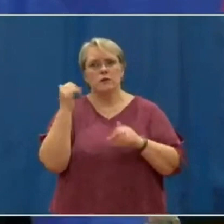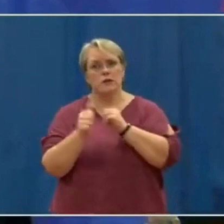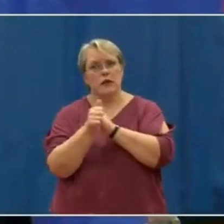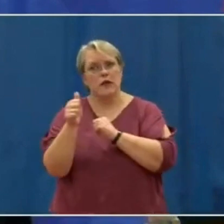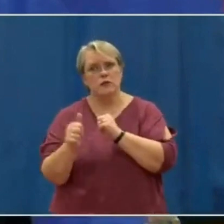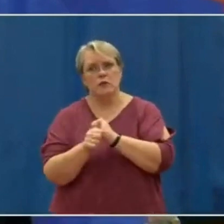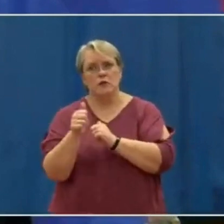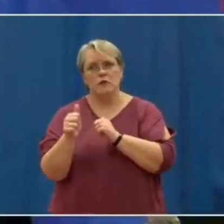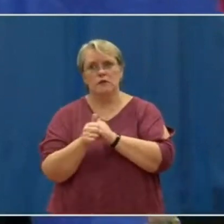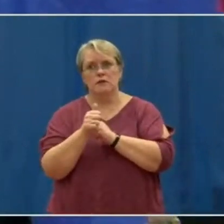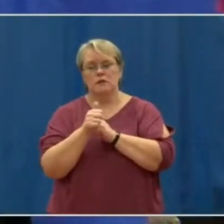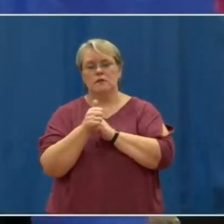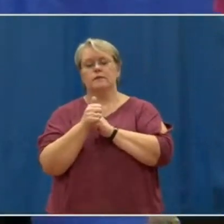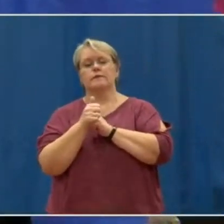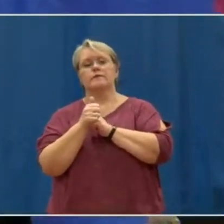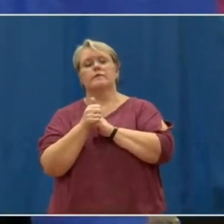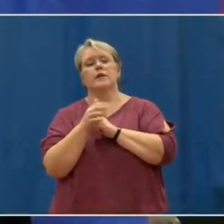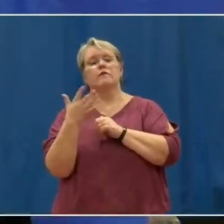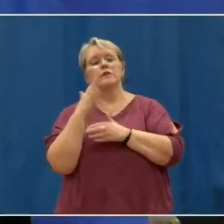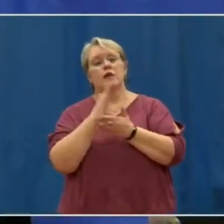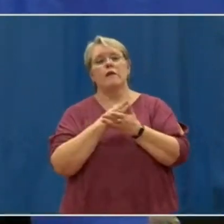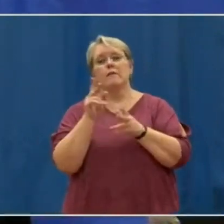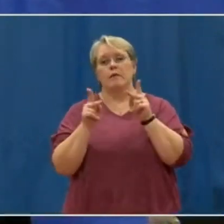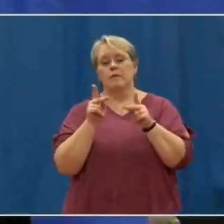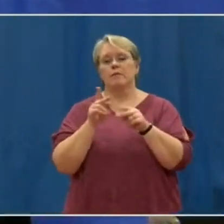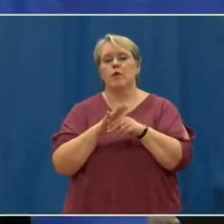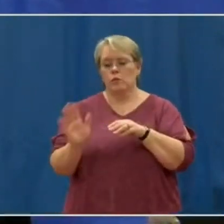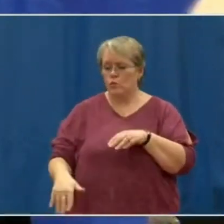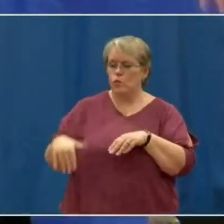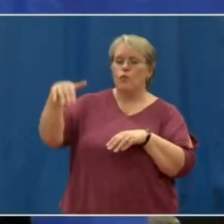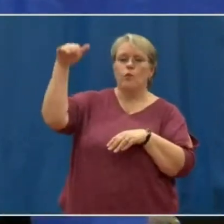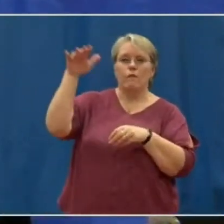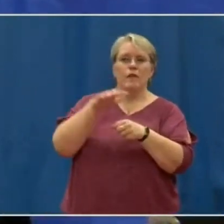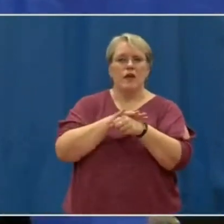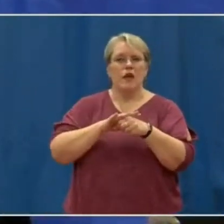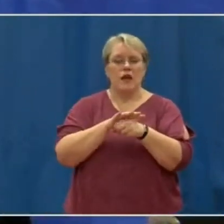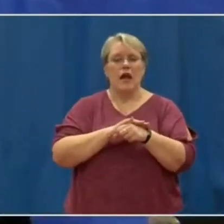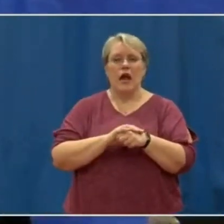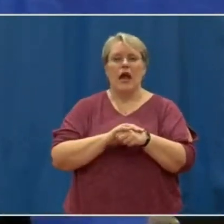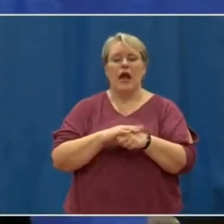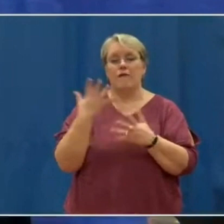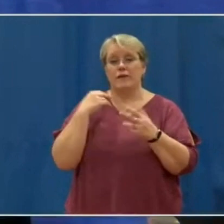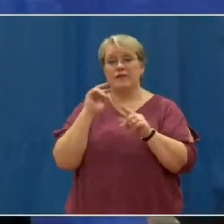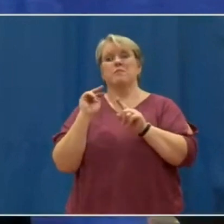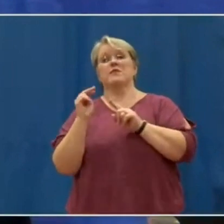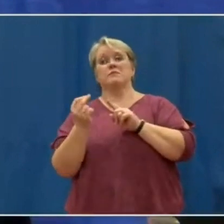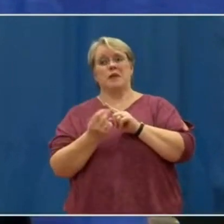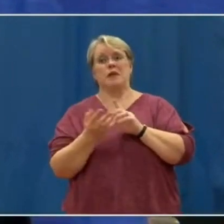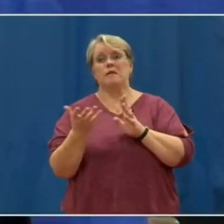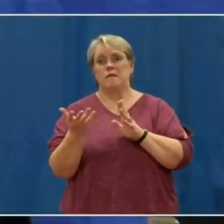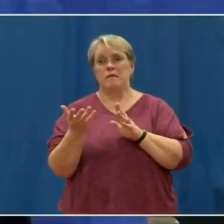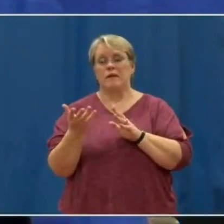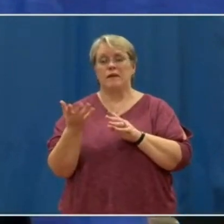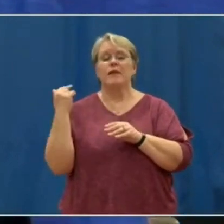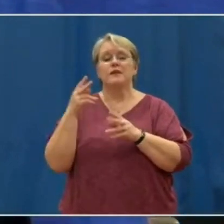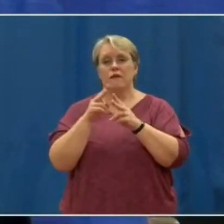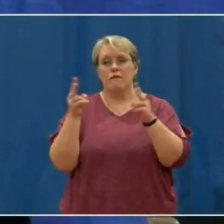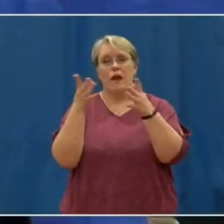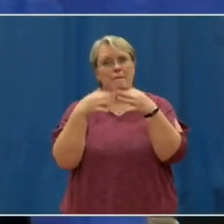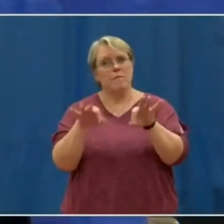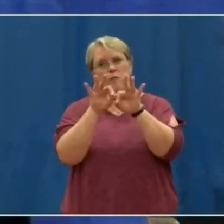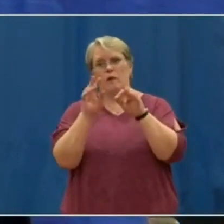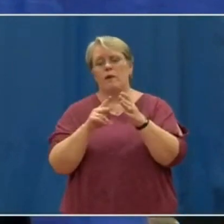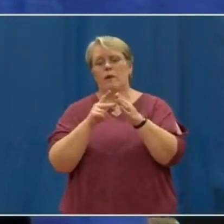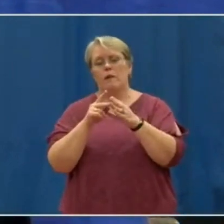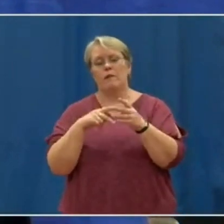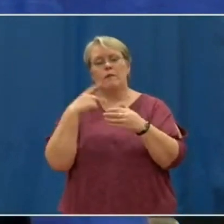that is. So, yeah, for somebody who's grew up in Hessville that has that type of perspective, this is a very important